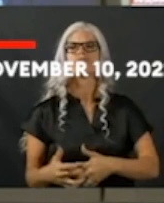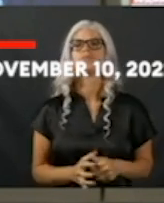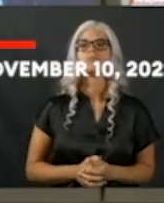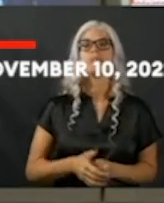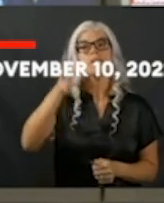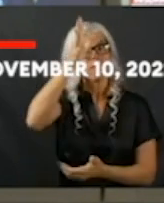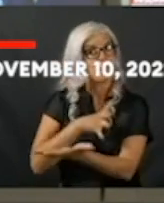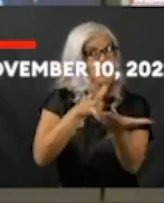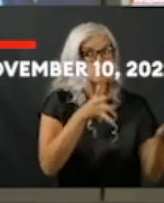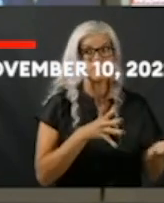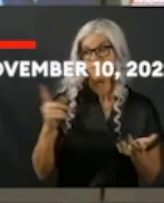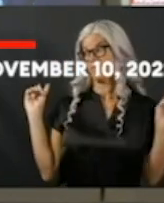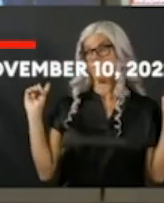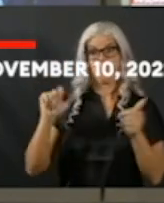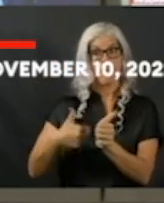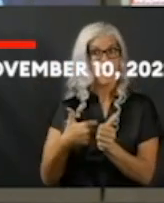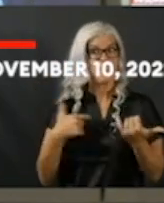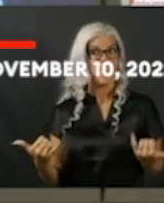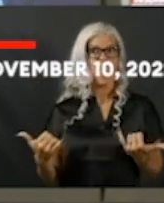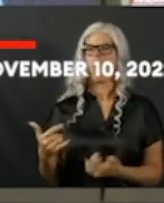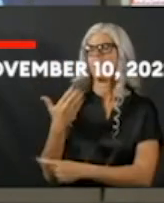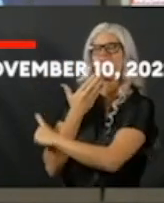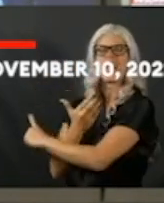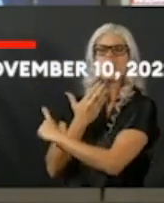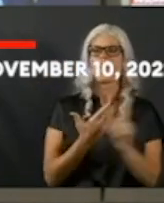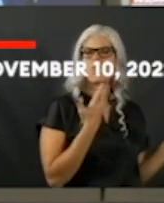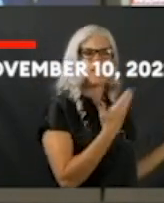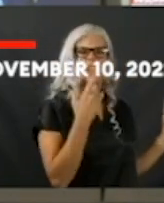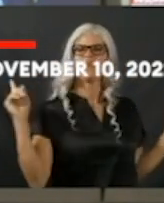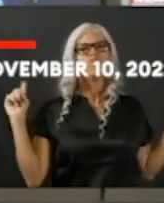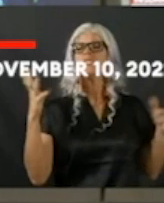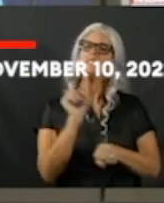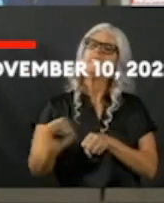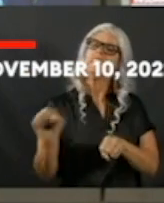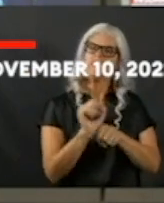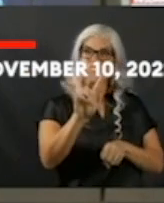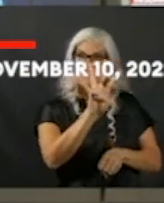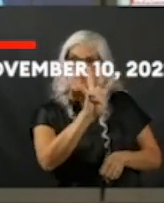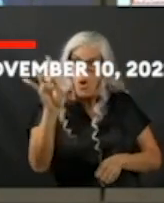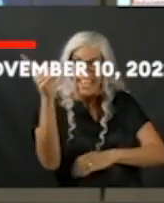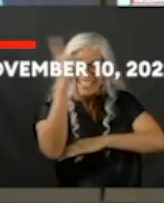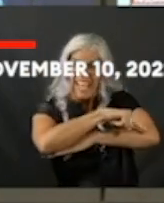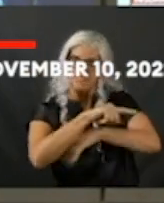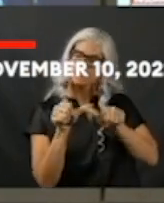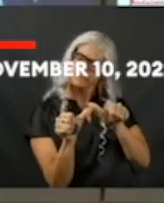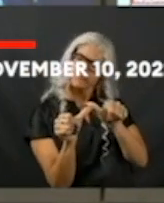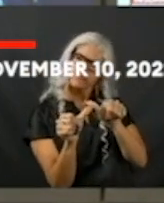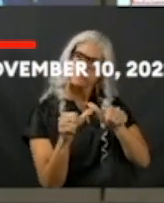behind me get all the credit on that floor. They've been working for 48 days straight. and they continue to respond to